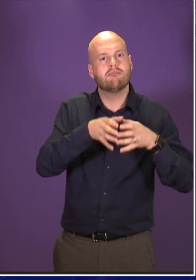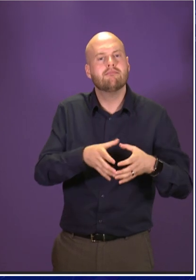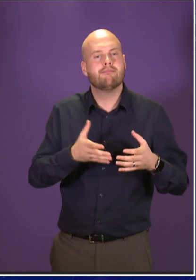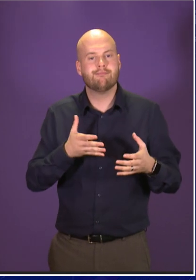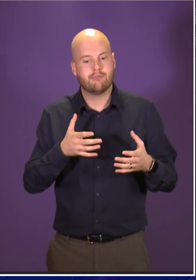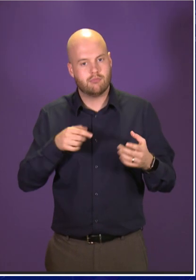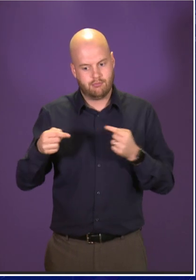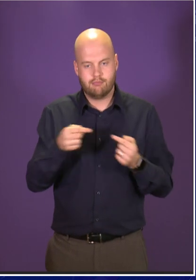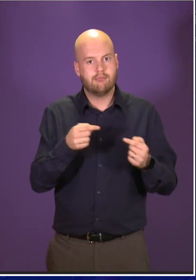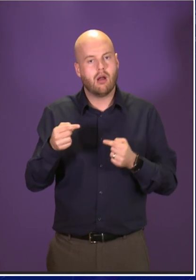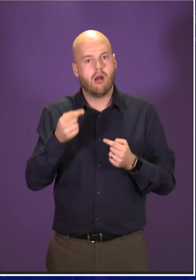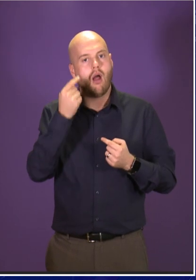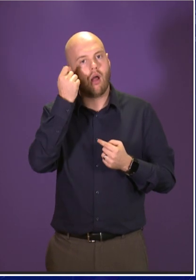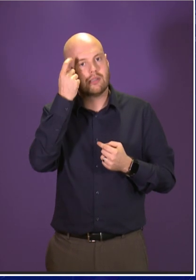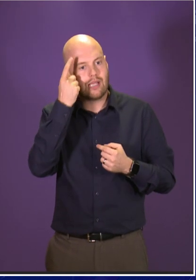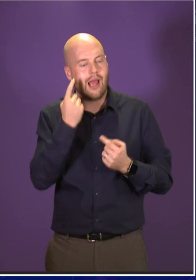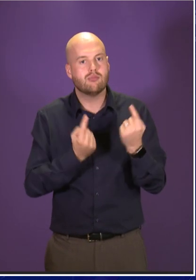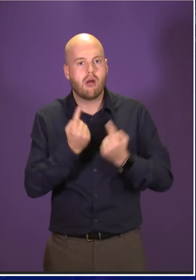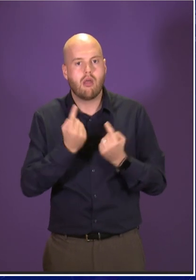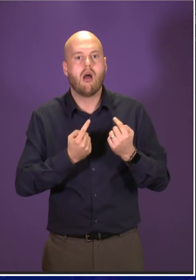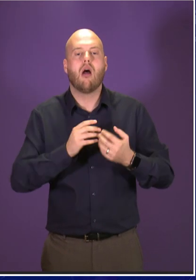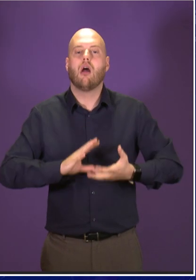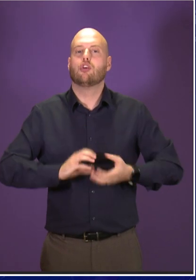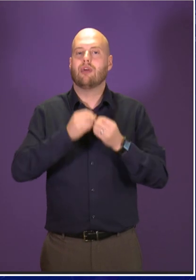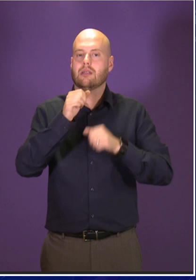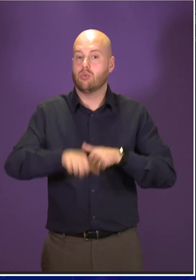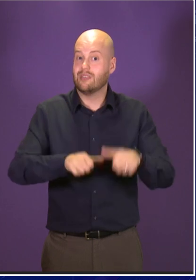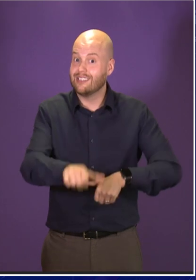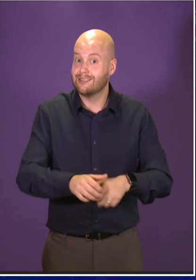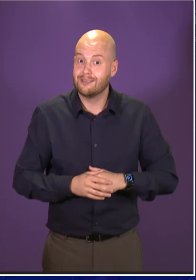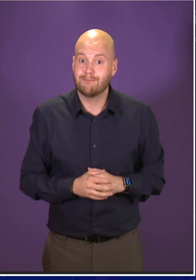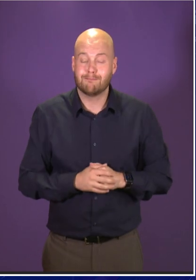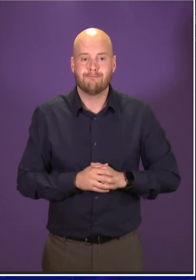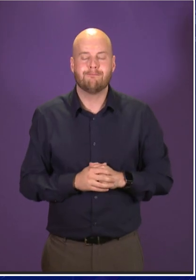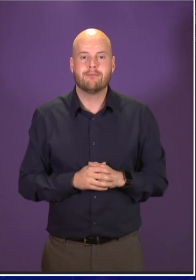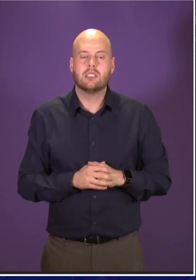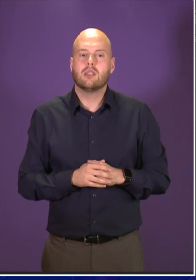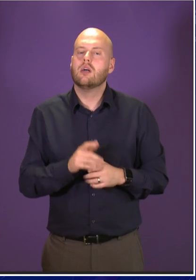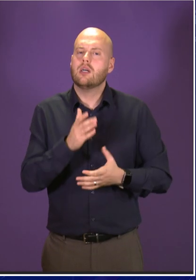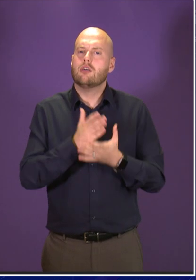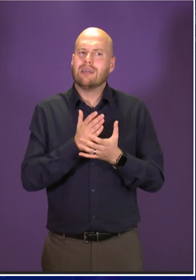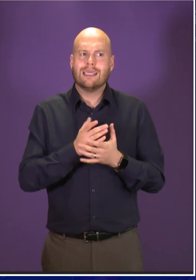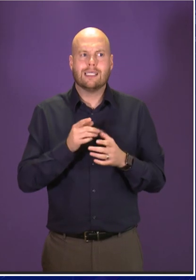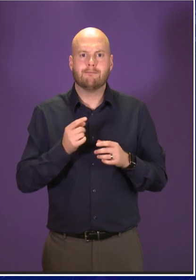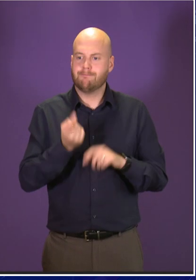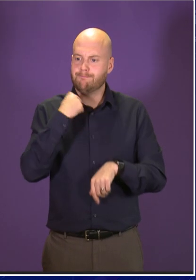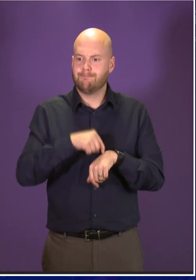which created the process from which peace began. And really what they were doing was building